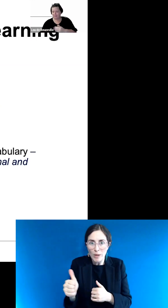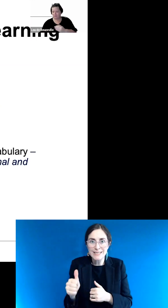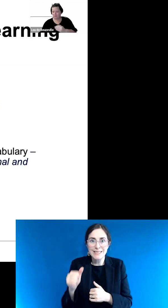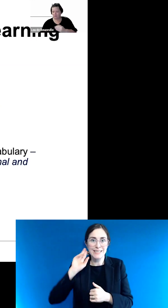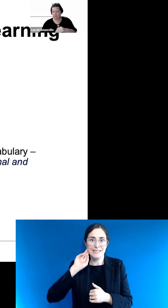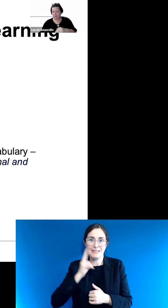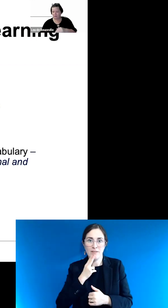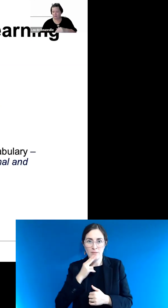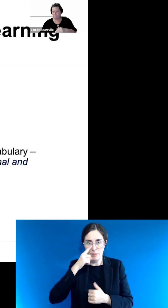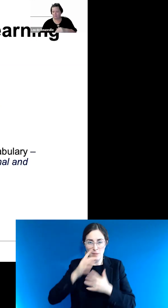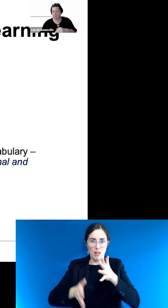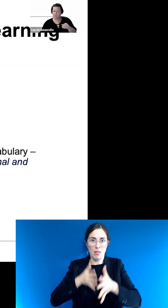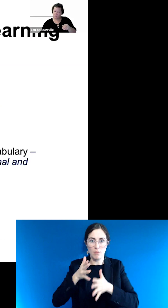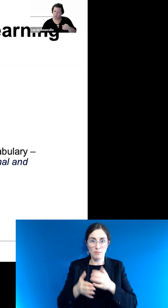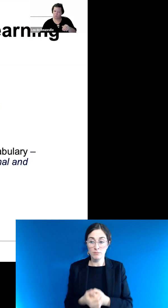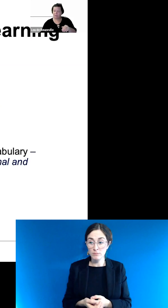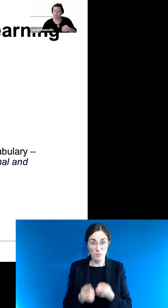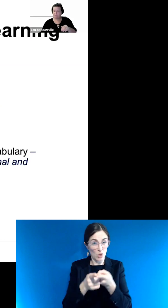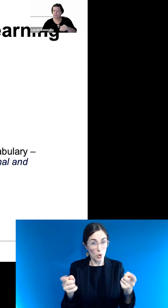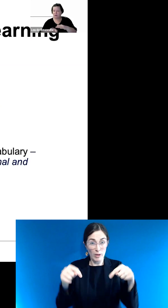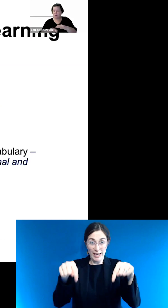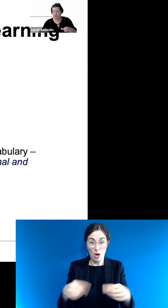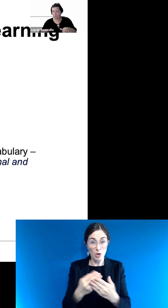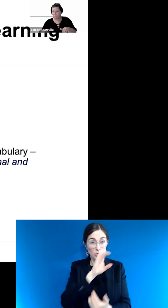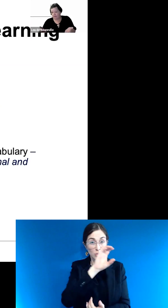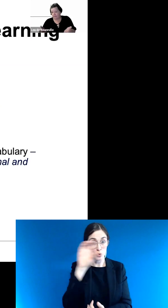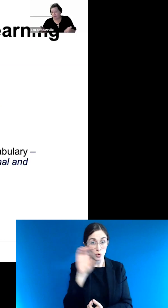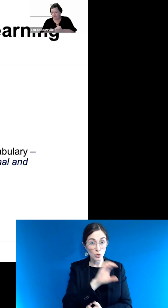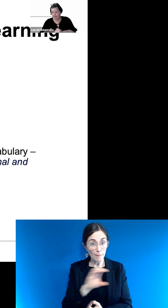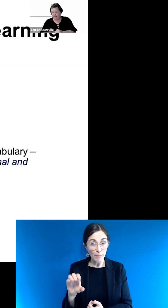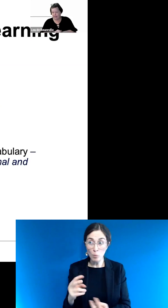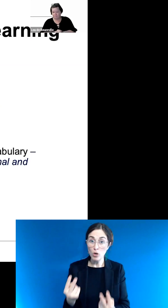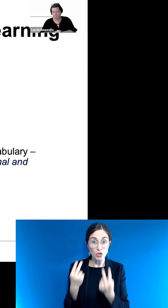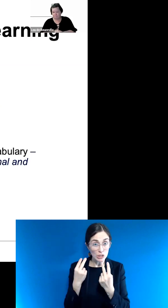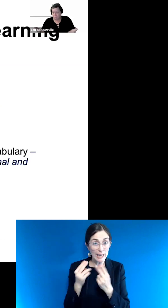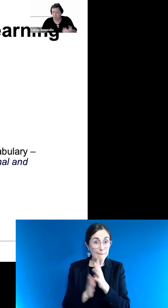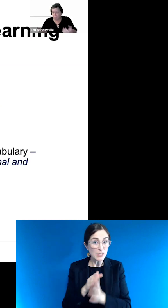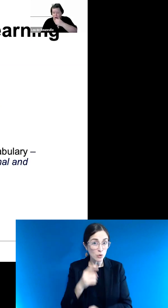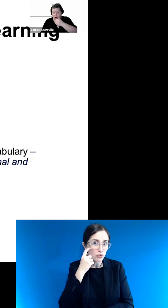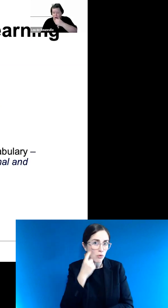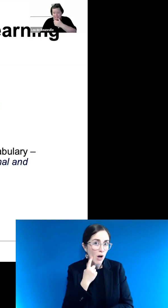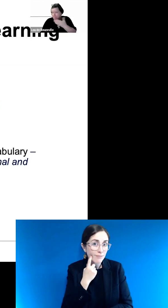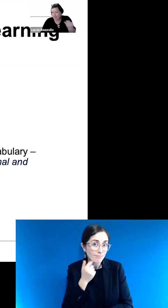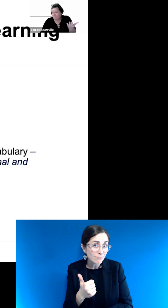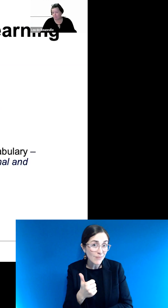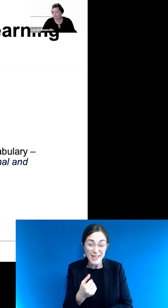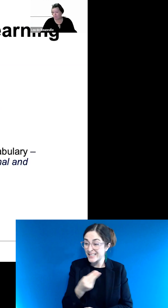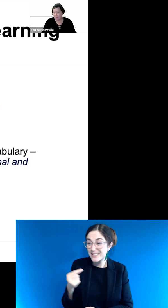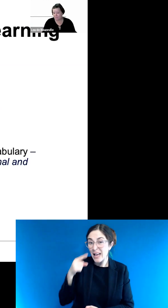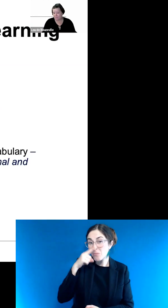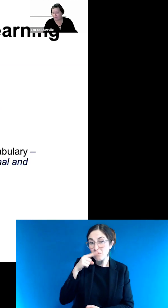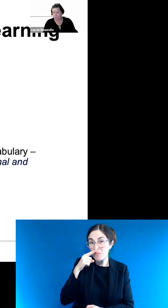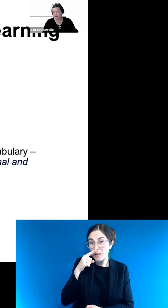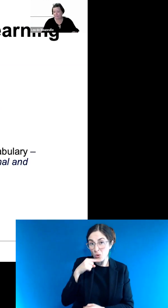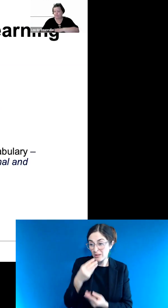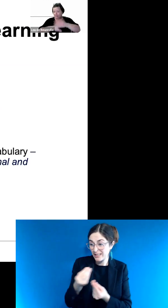that you're here on this Zoom probably means you guys are already, you know, trying, but some parents don't learn to